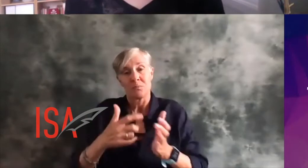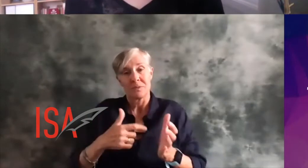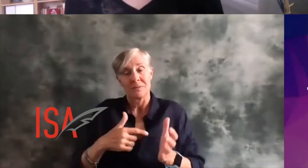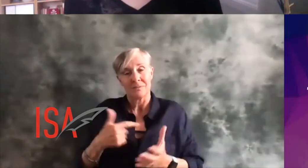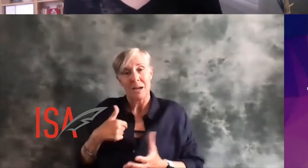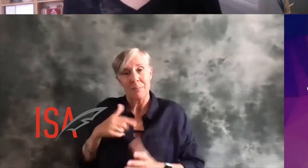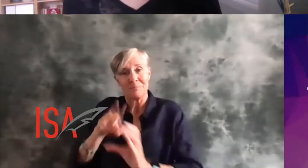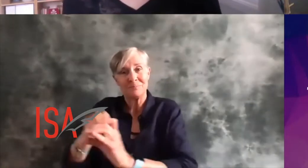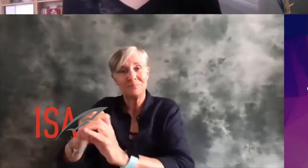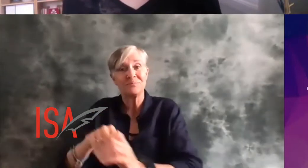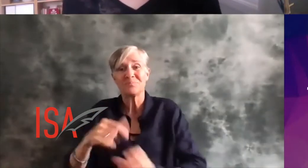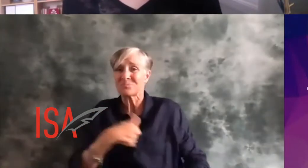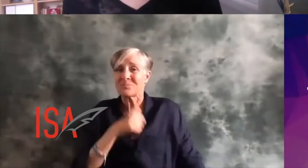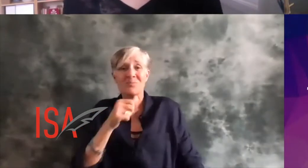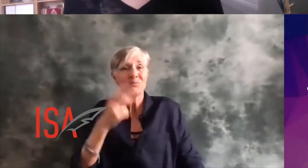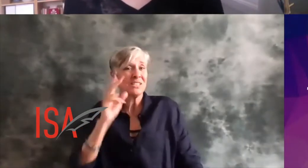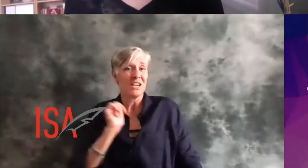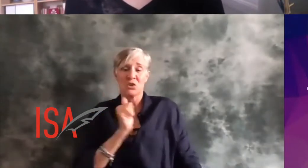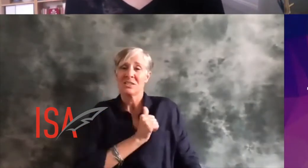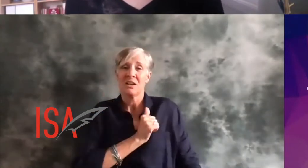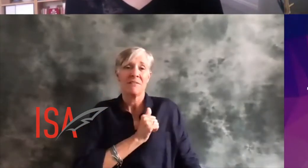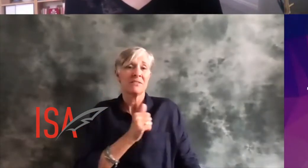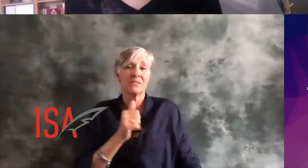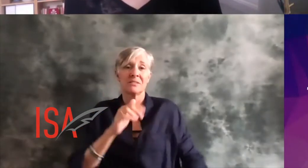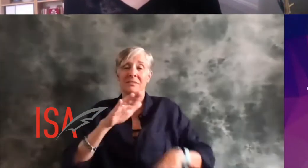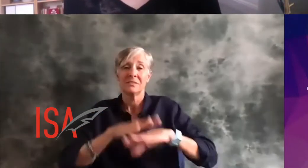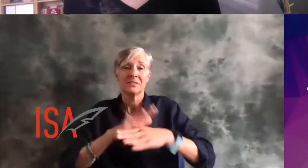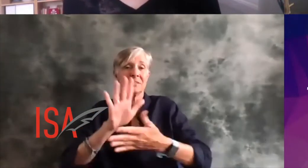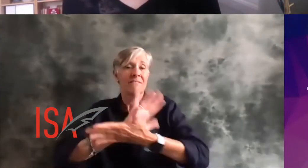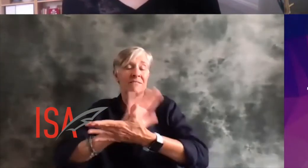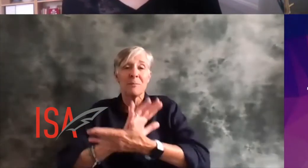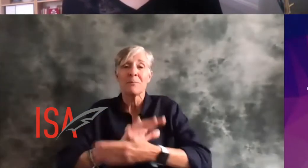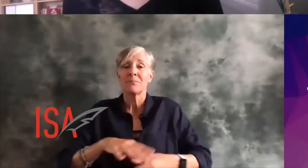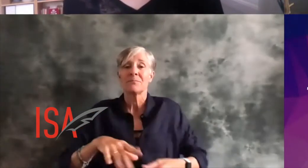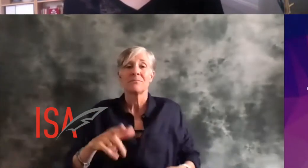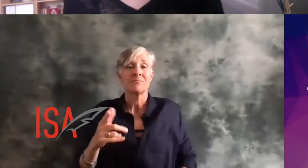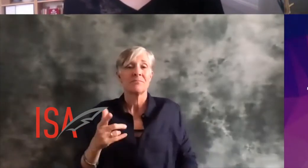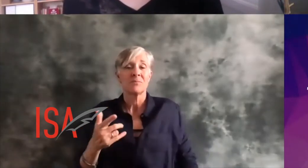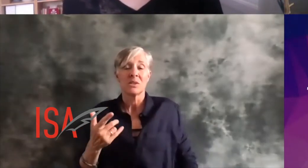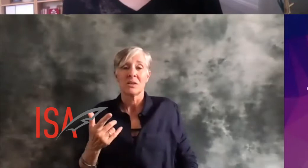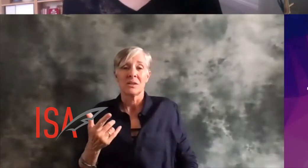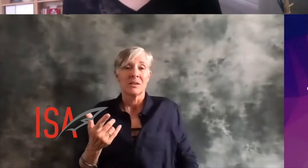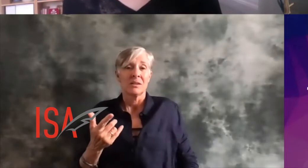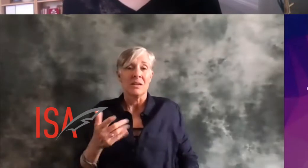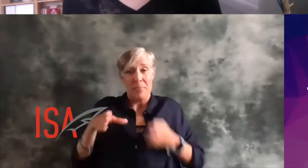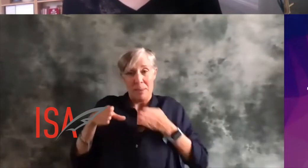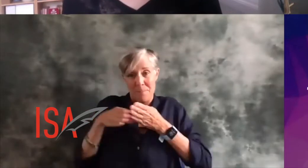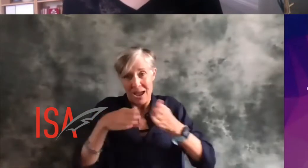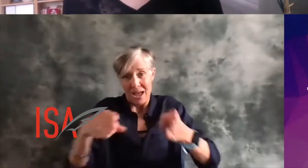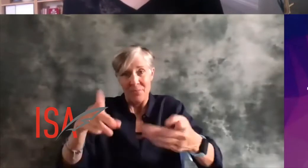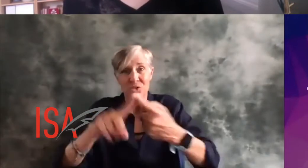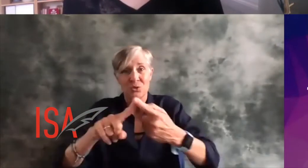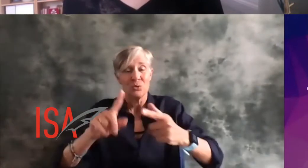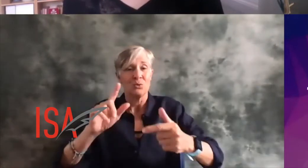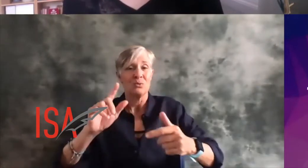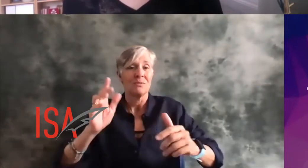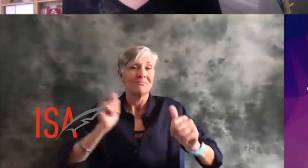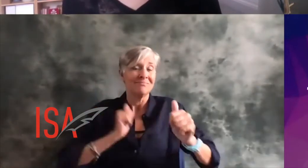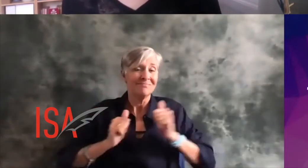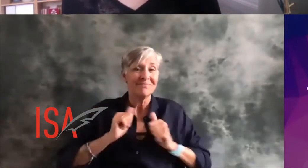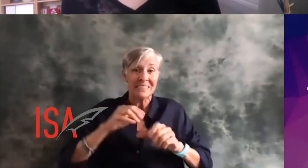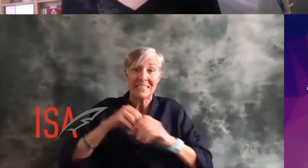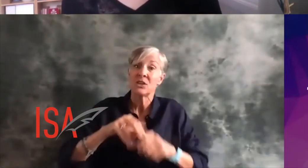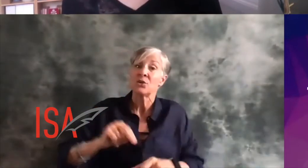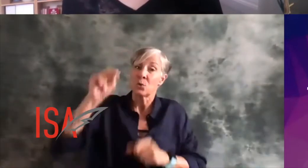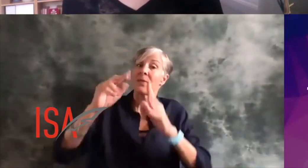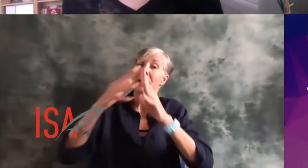is, because we don't see ourselves on the screen or know of people, the path in entertainment isn't, at least in North America, I'll